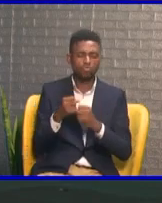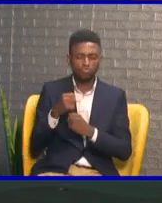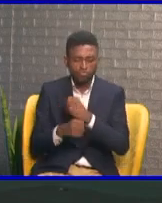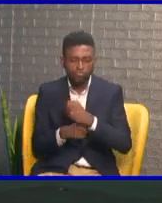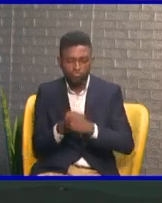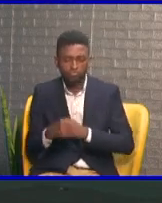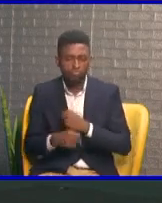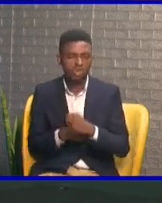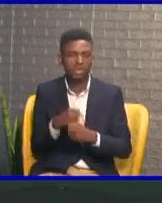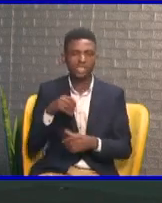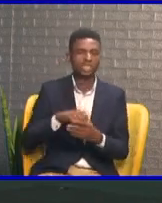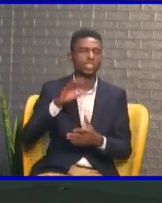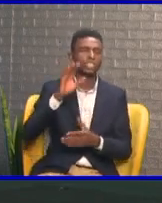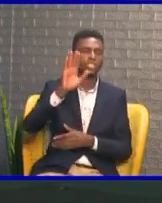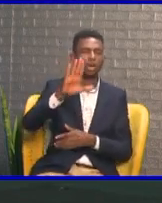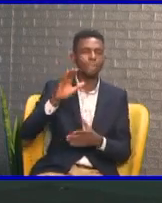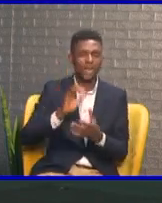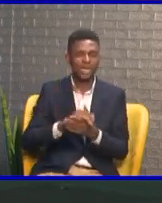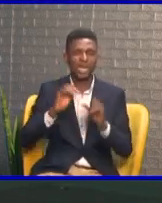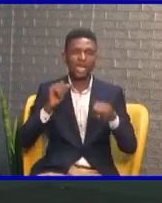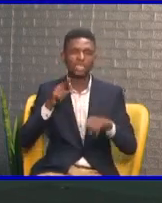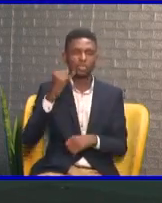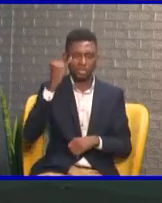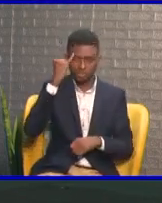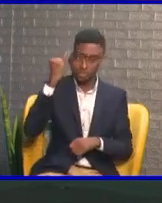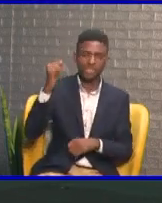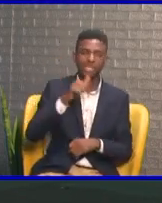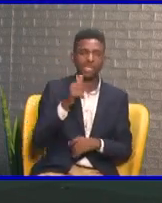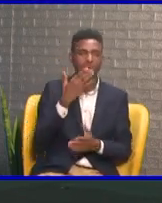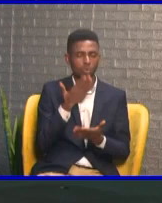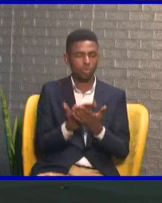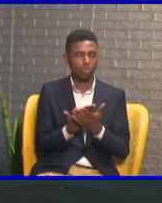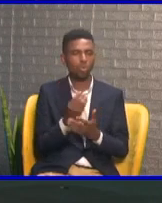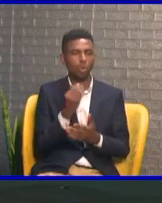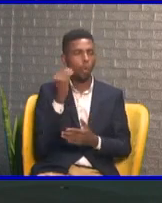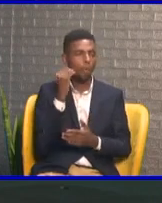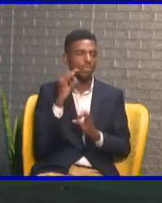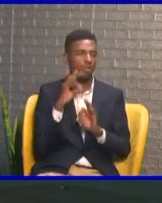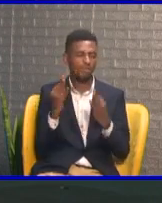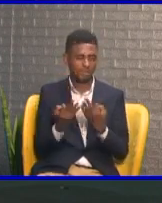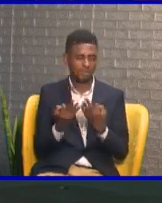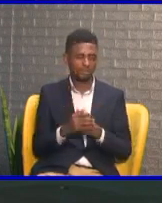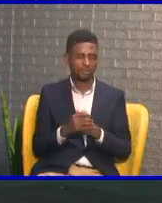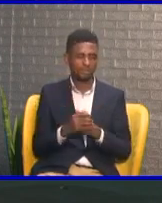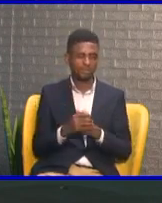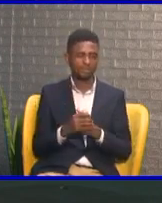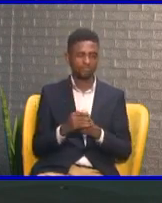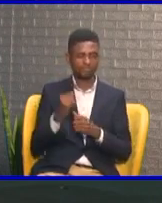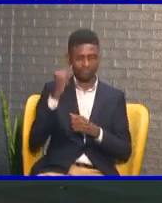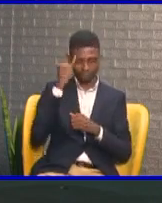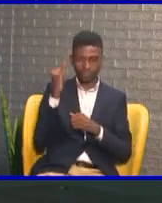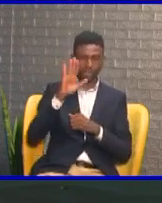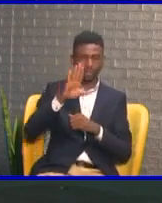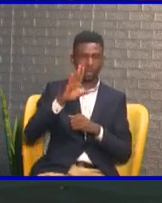good home? Blissful marriage. You have to imagine it. Amen. Imagine your